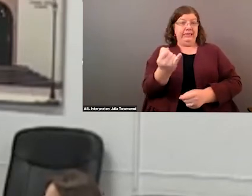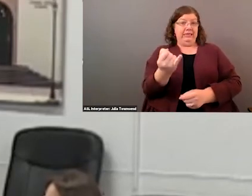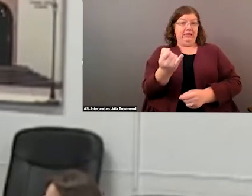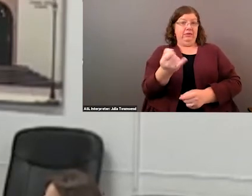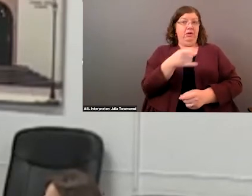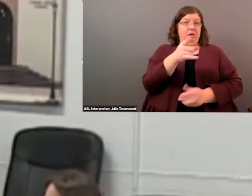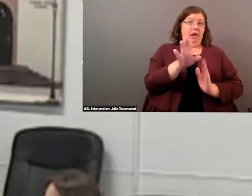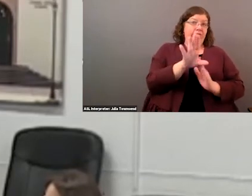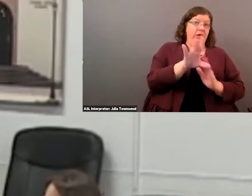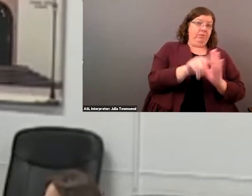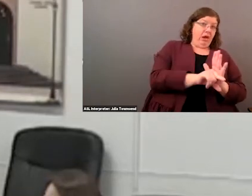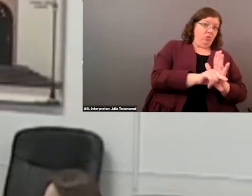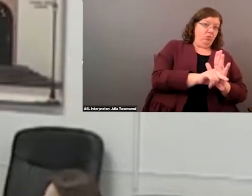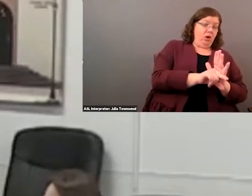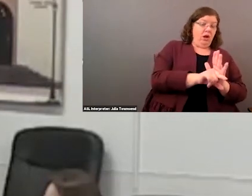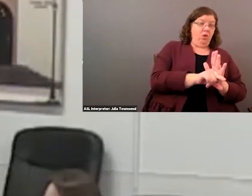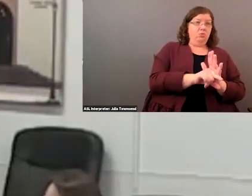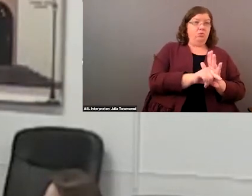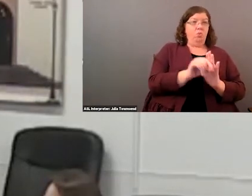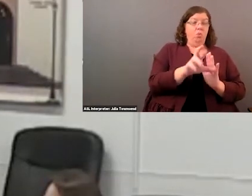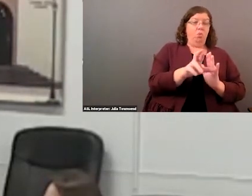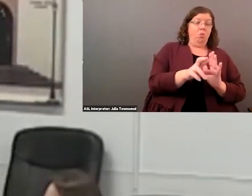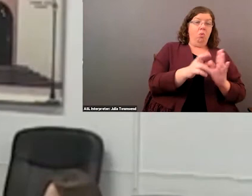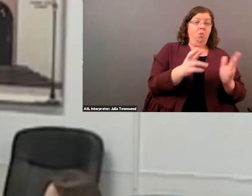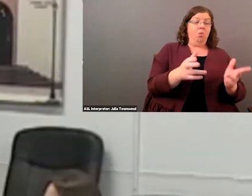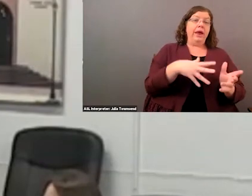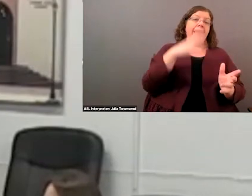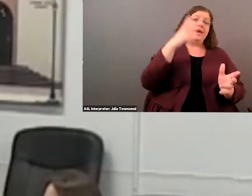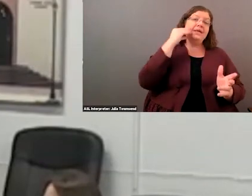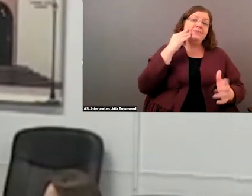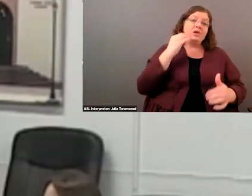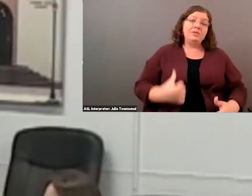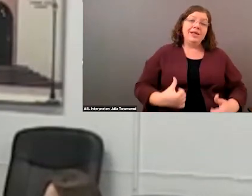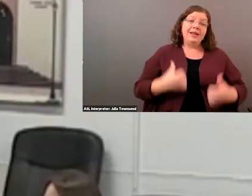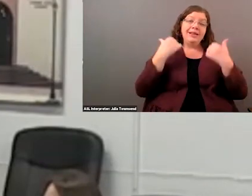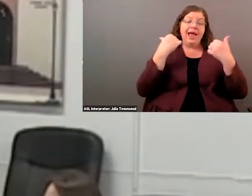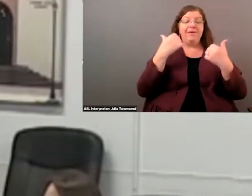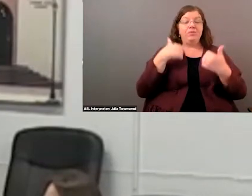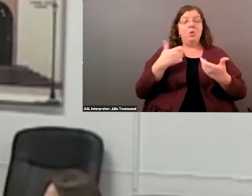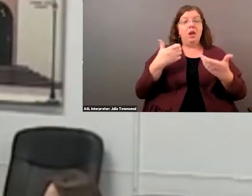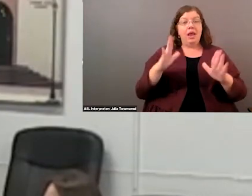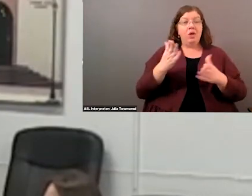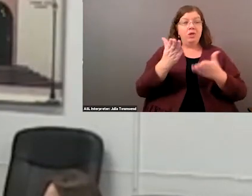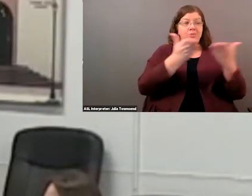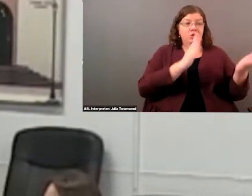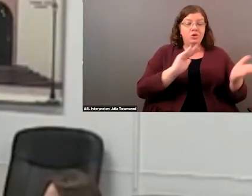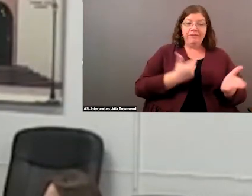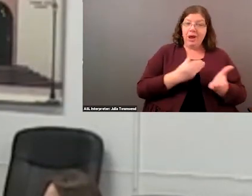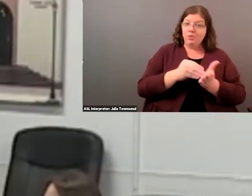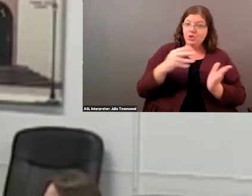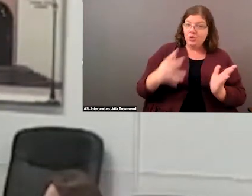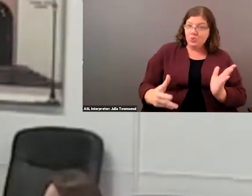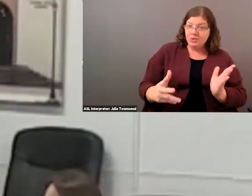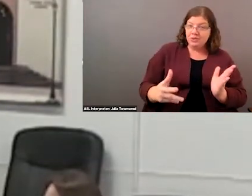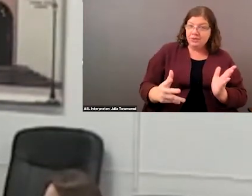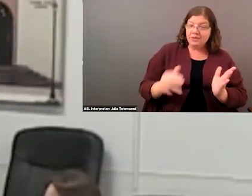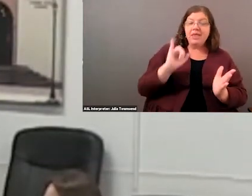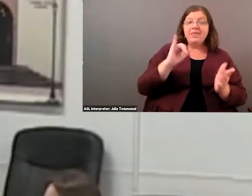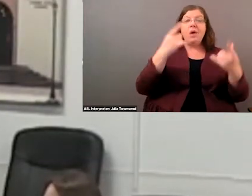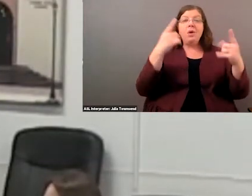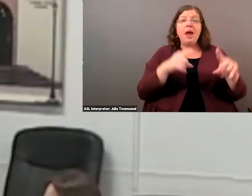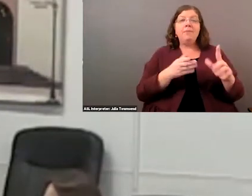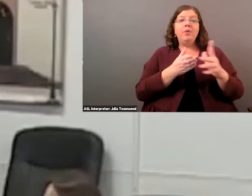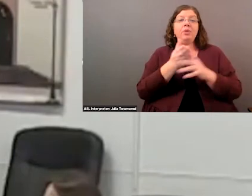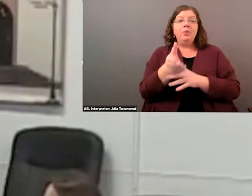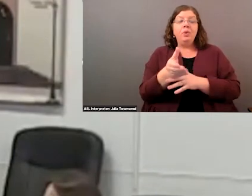lend itself to serving our students. And so that'll happen through the screening and selection and application process. And then in